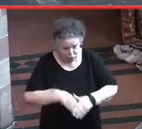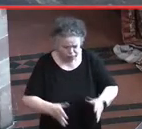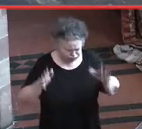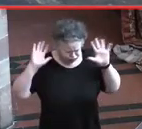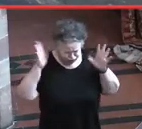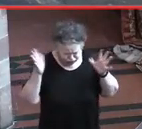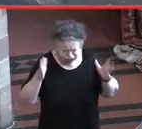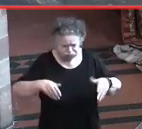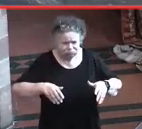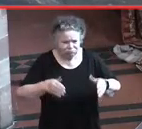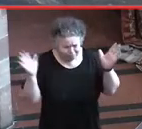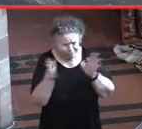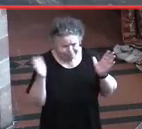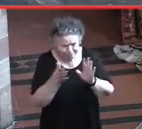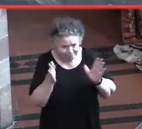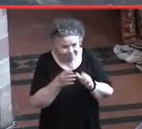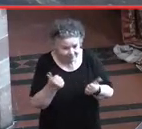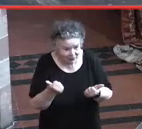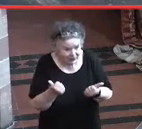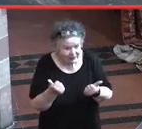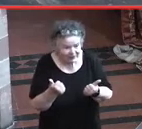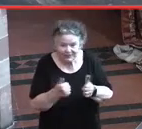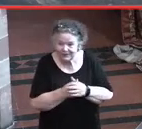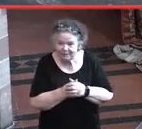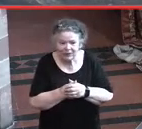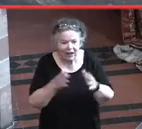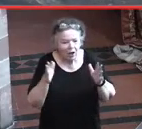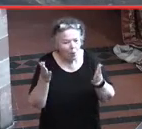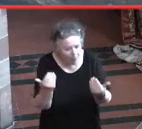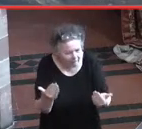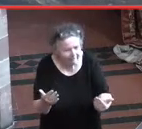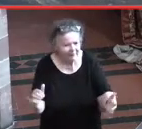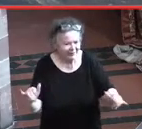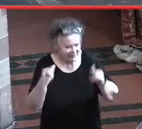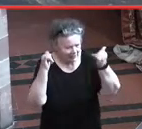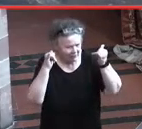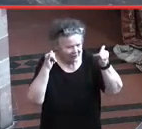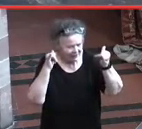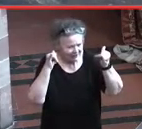really wholeheartedly and welcome and celebrate with